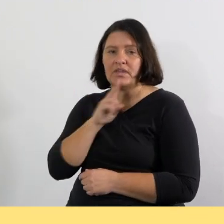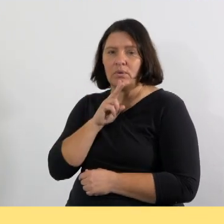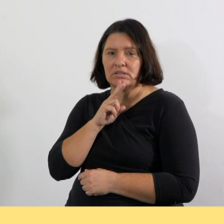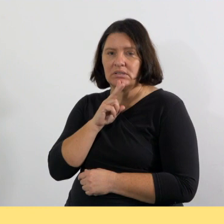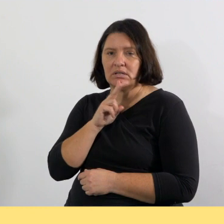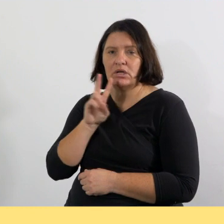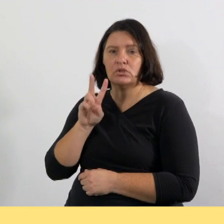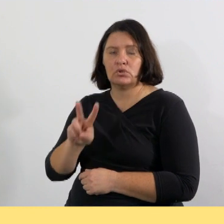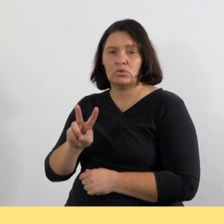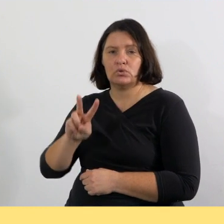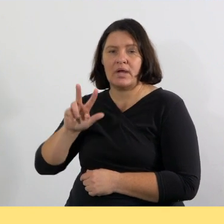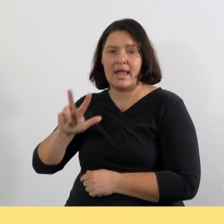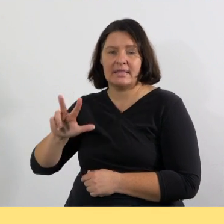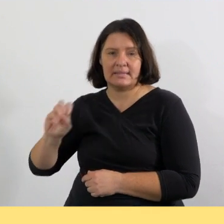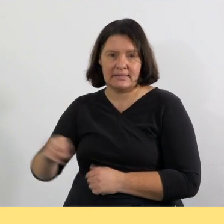be